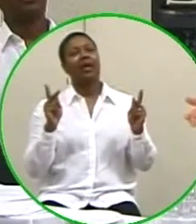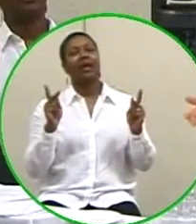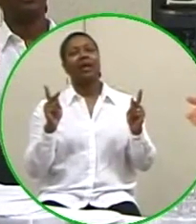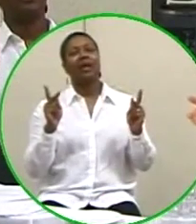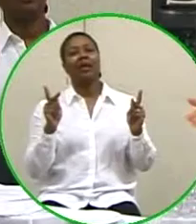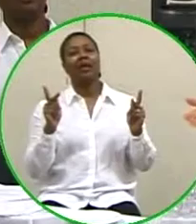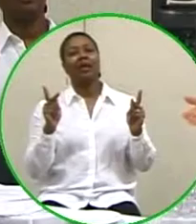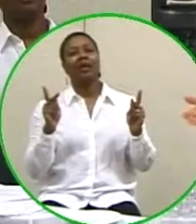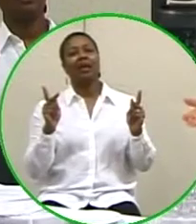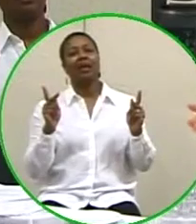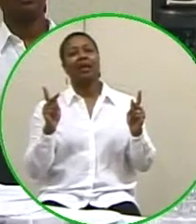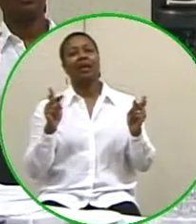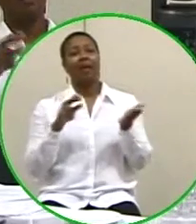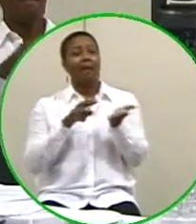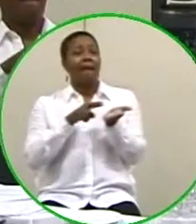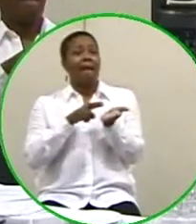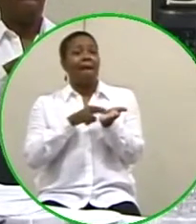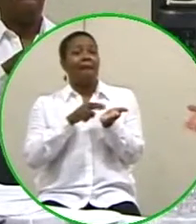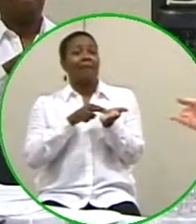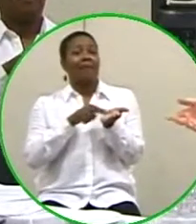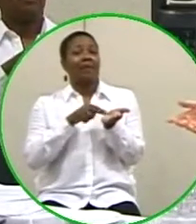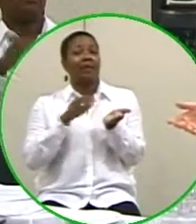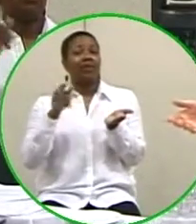Put peanut butter side on jelly side.